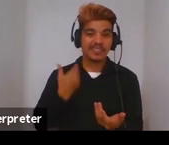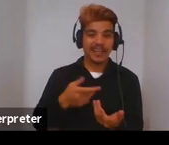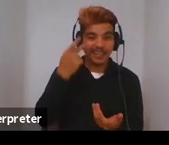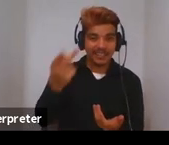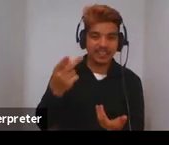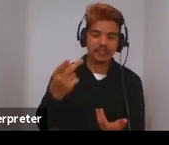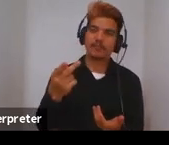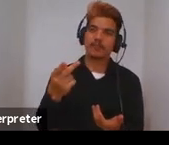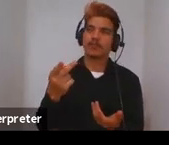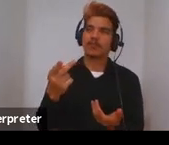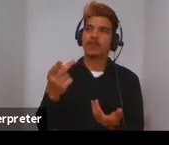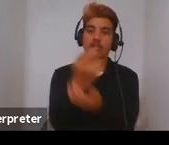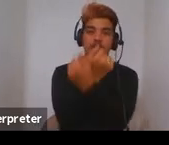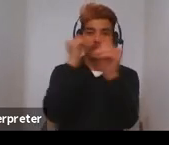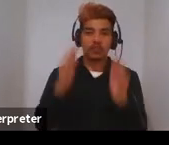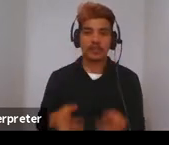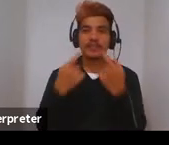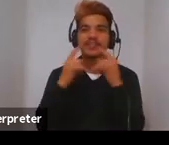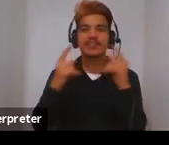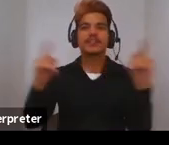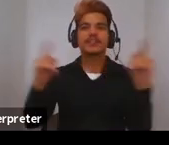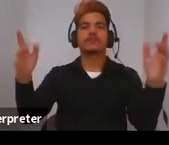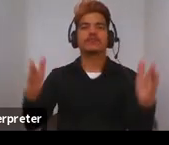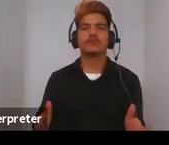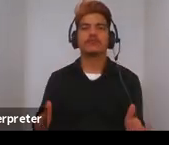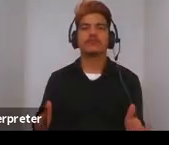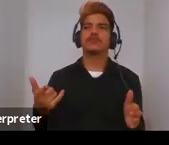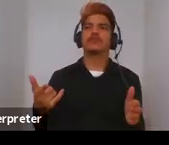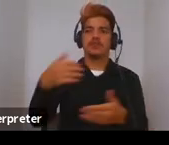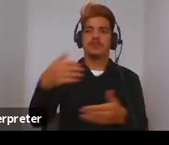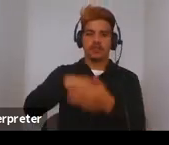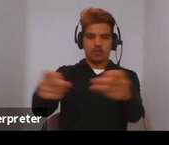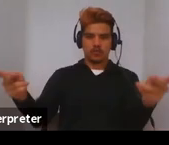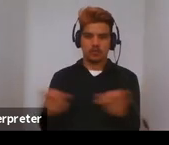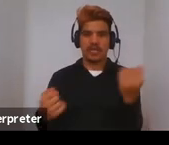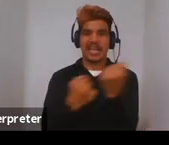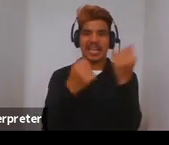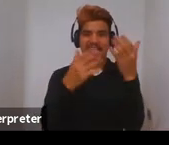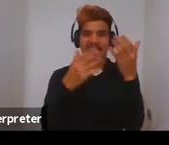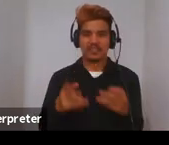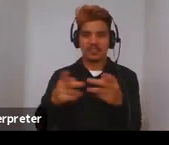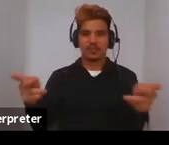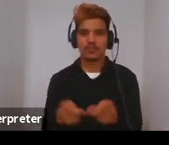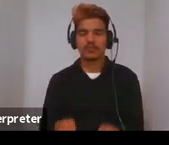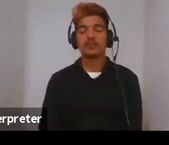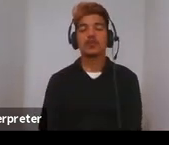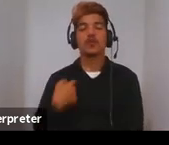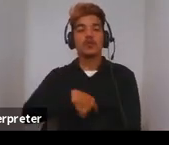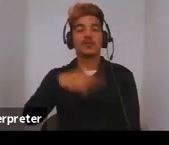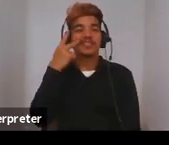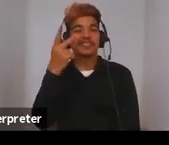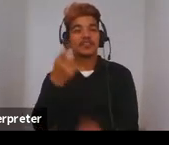survivor or thriver is how I see and hold survivors space and advocacy space. So we see